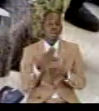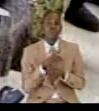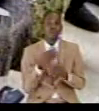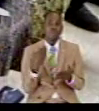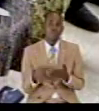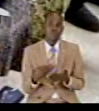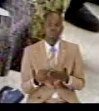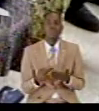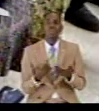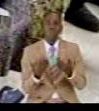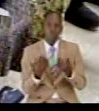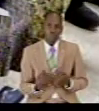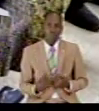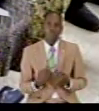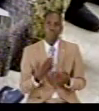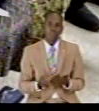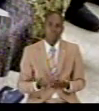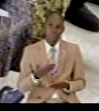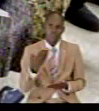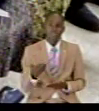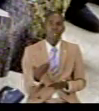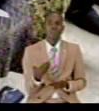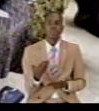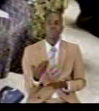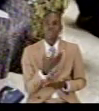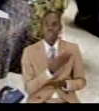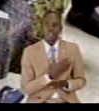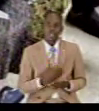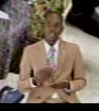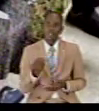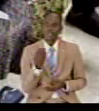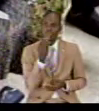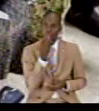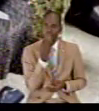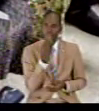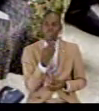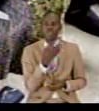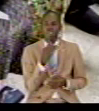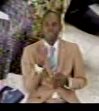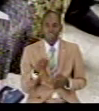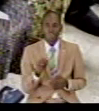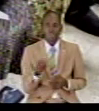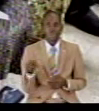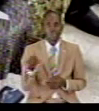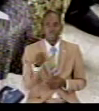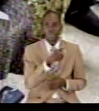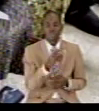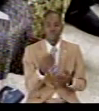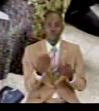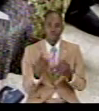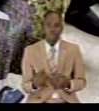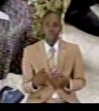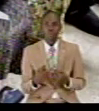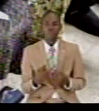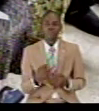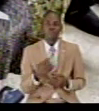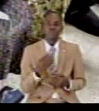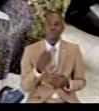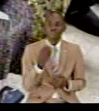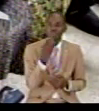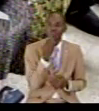come ye, buy and eat. Yea, come, buy wine and